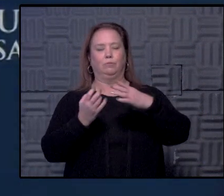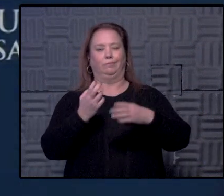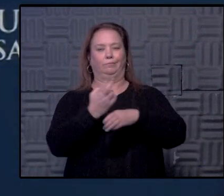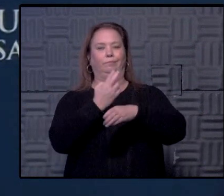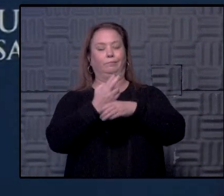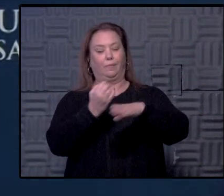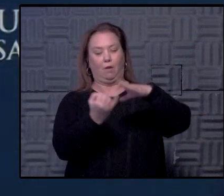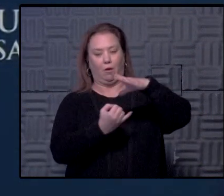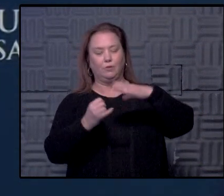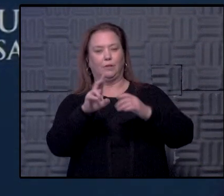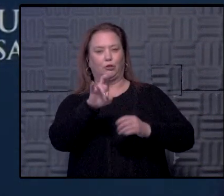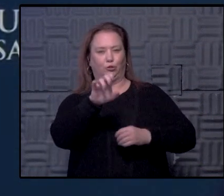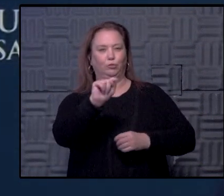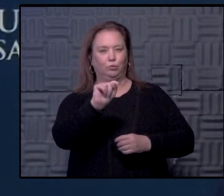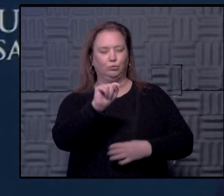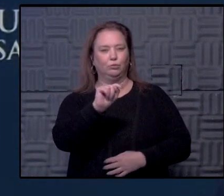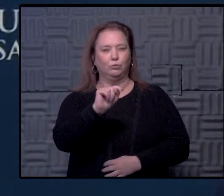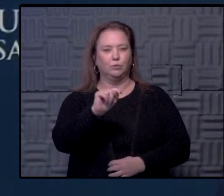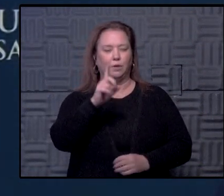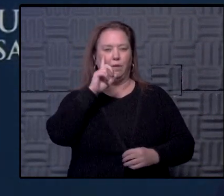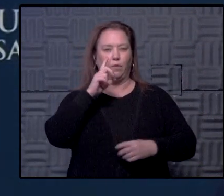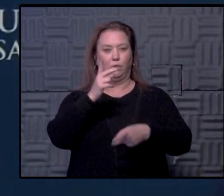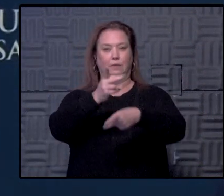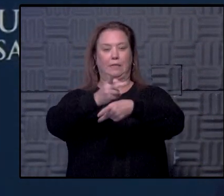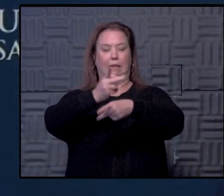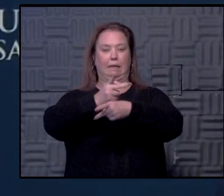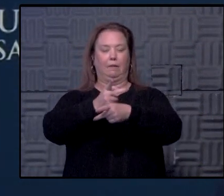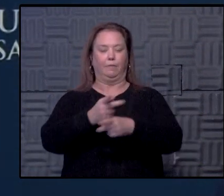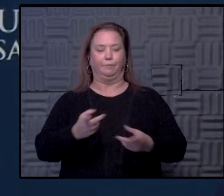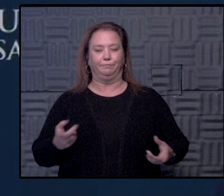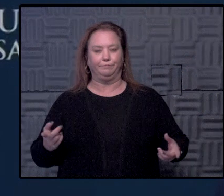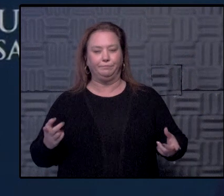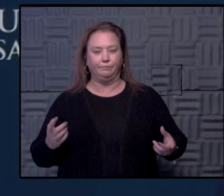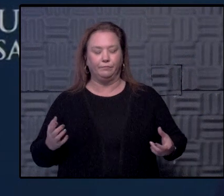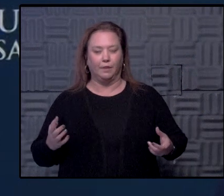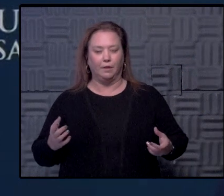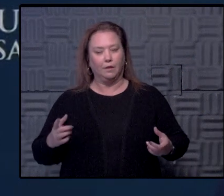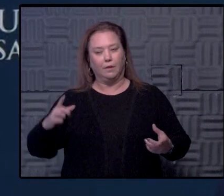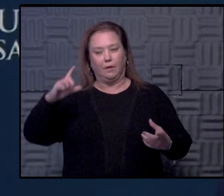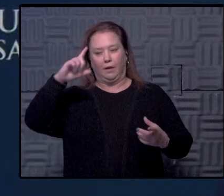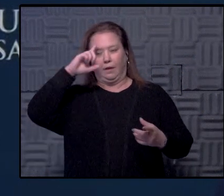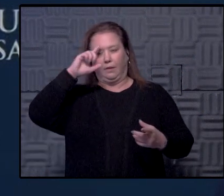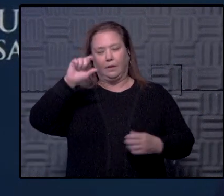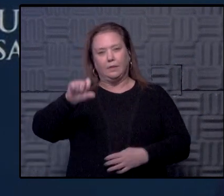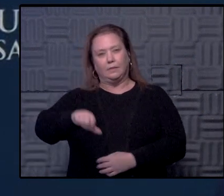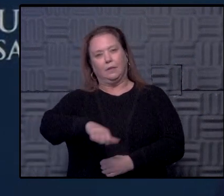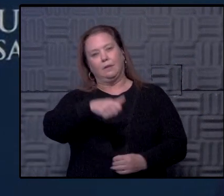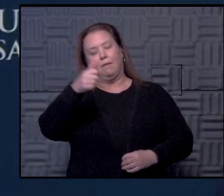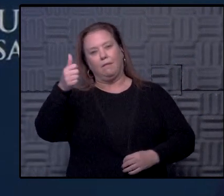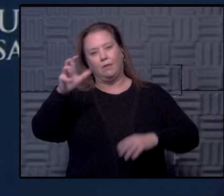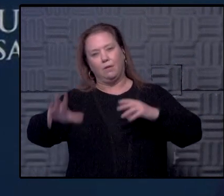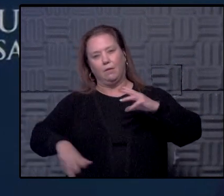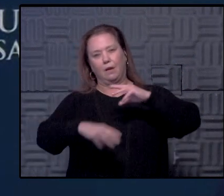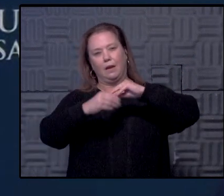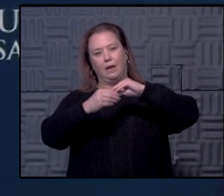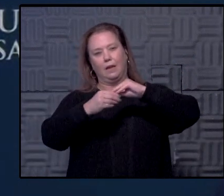our isolation units for taking care of these folks. So it I think is just another added